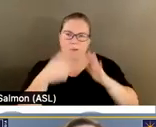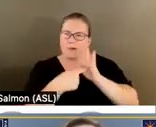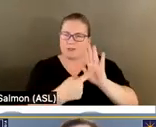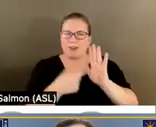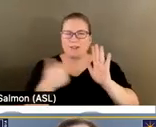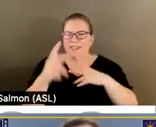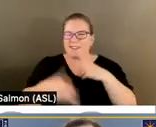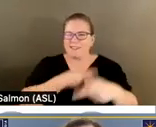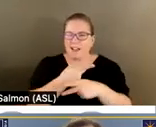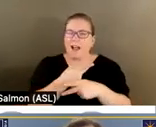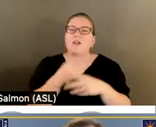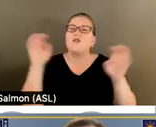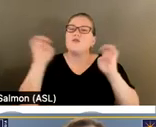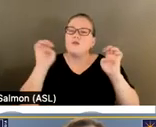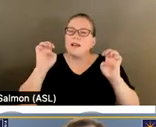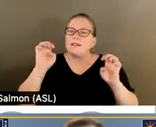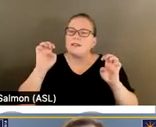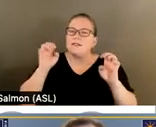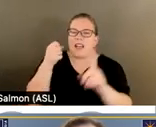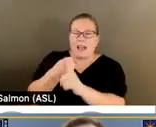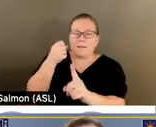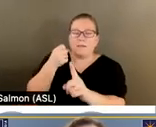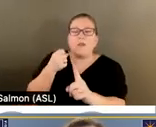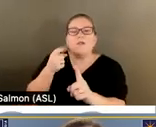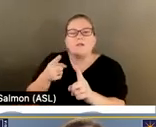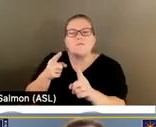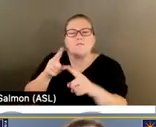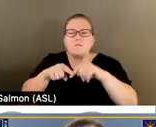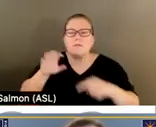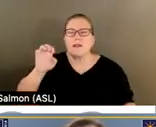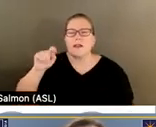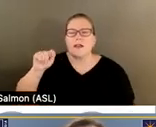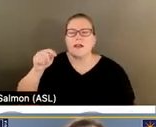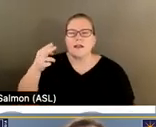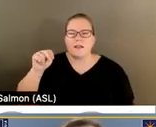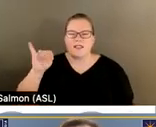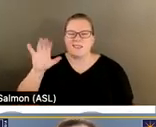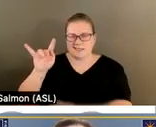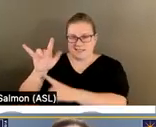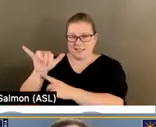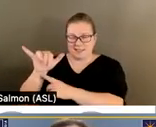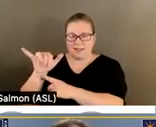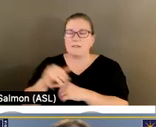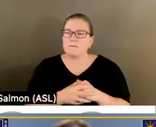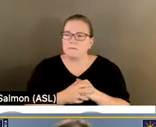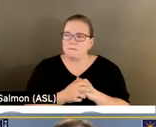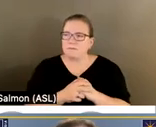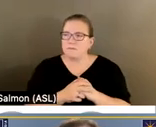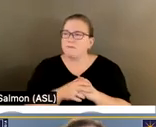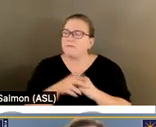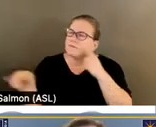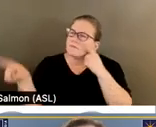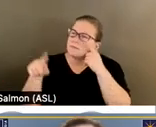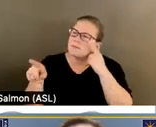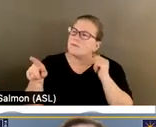you crisis episodes by ethnicity. So this will be in all of our future releases. You'll notice that a